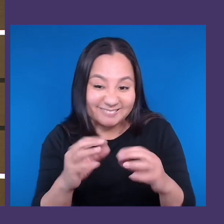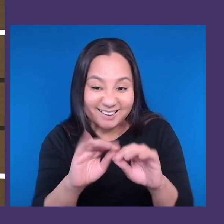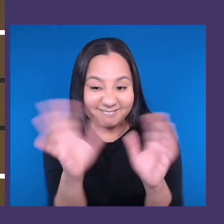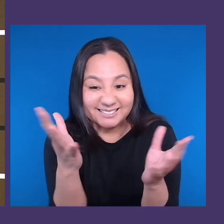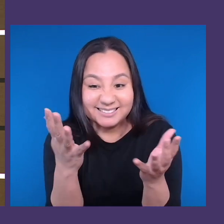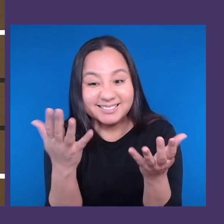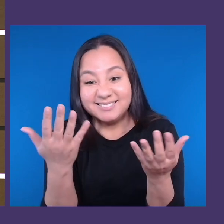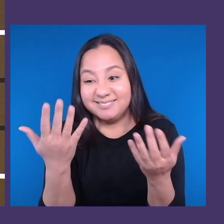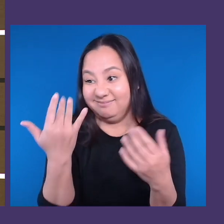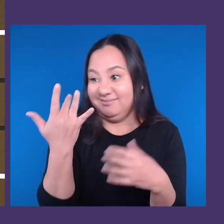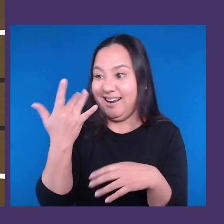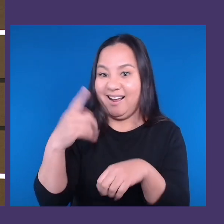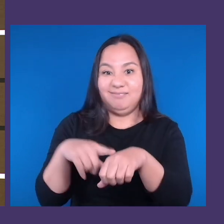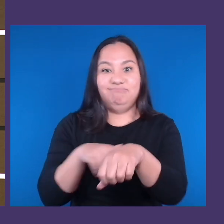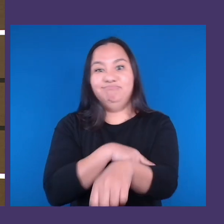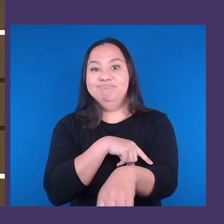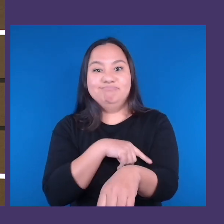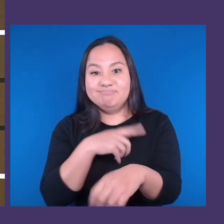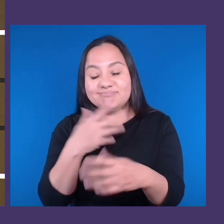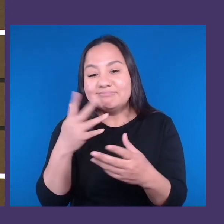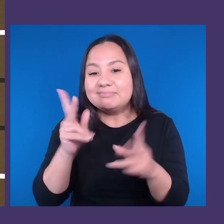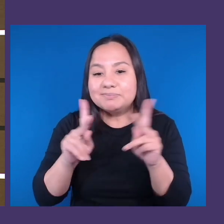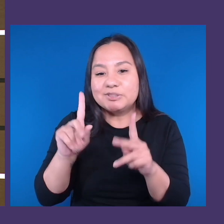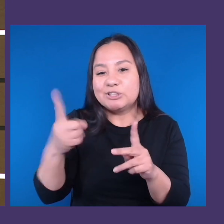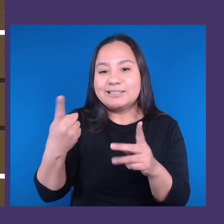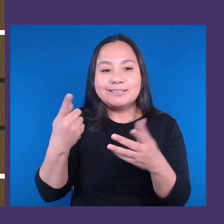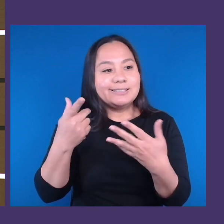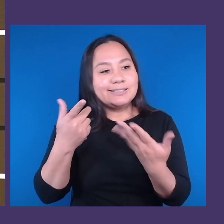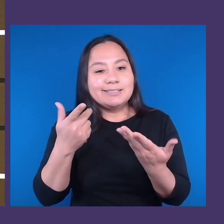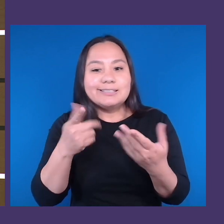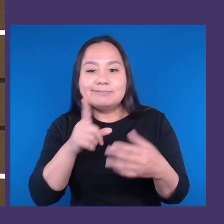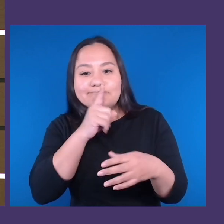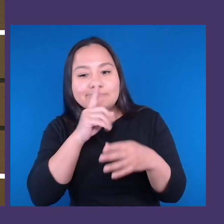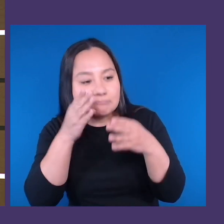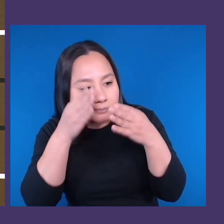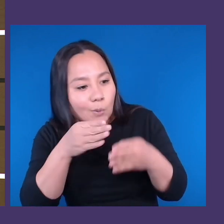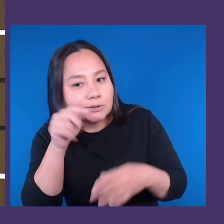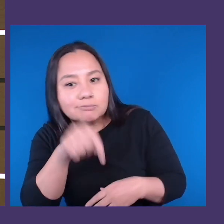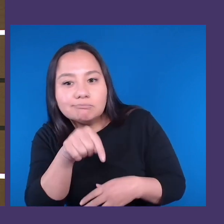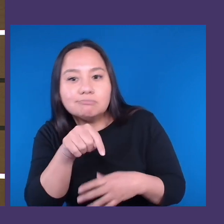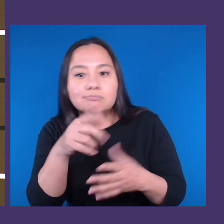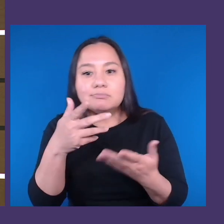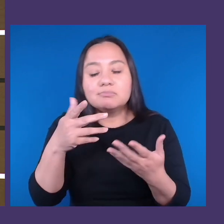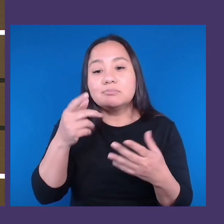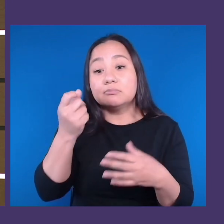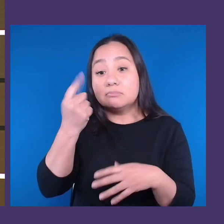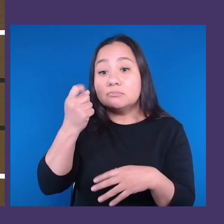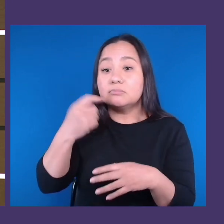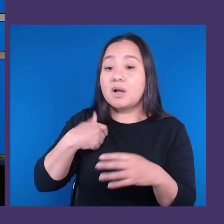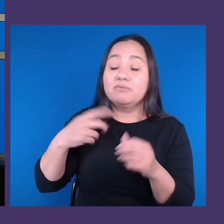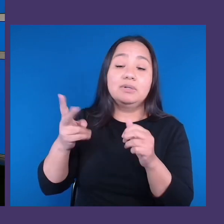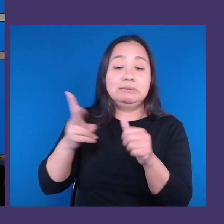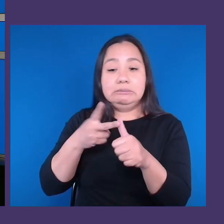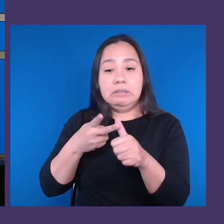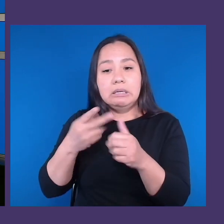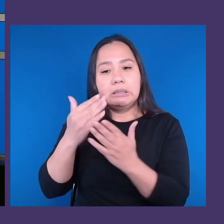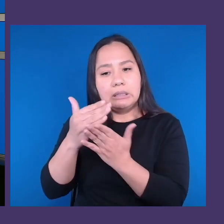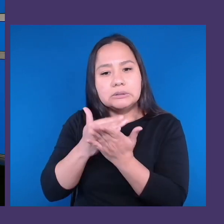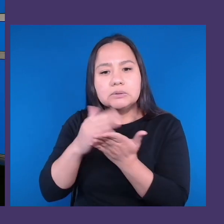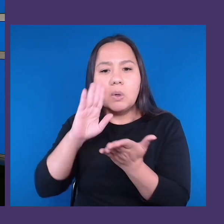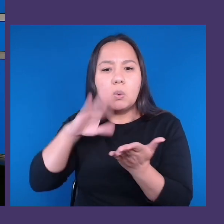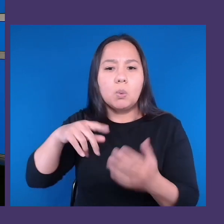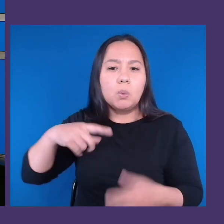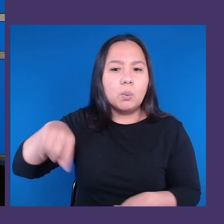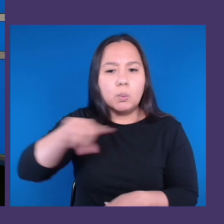people just didn't focus on this. But there's a second lesson that I know you all really